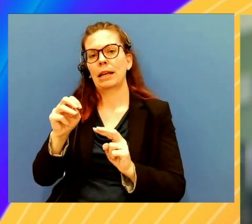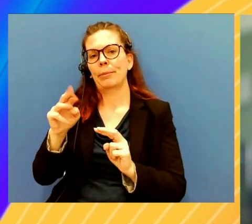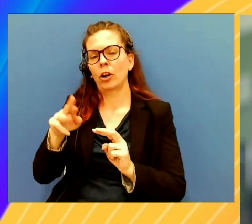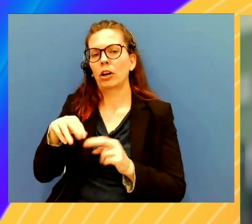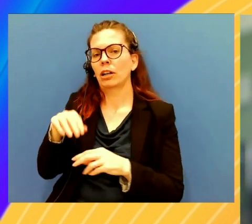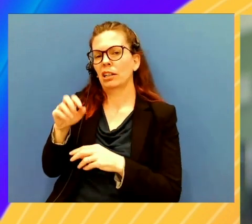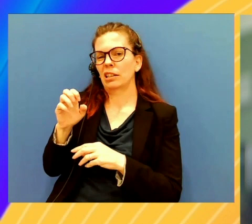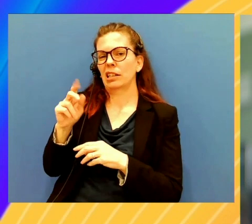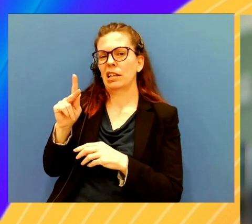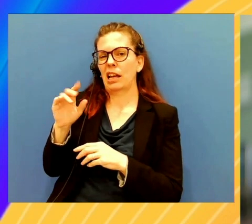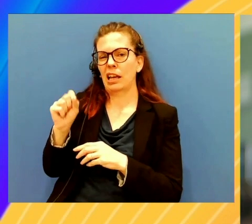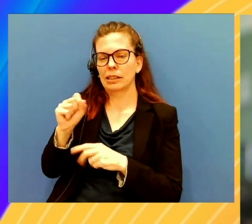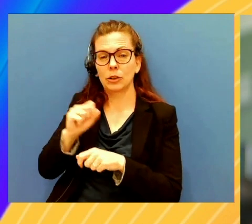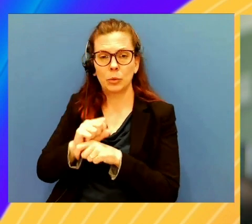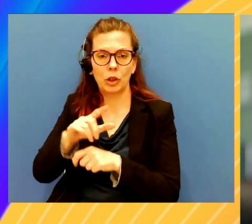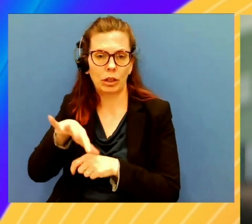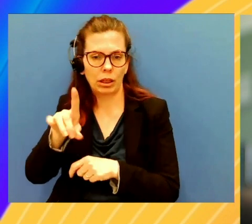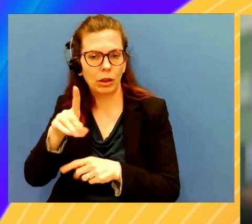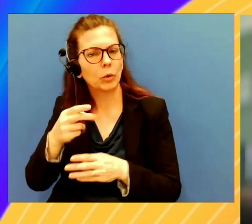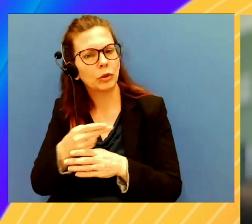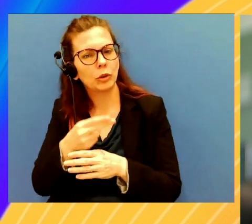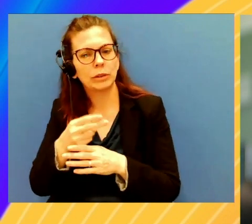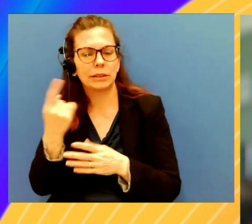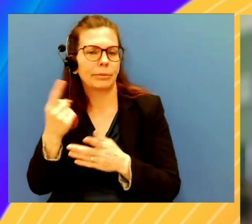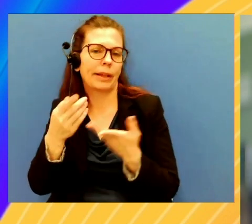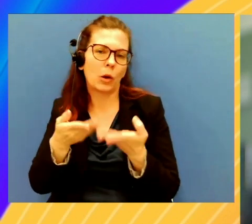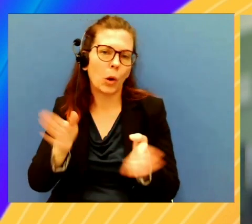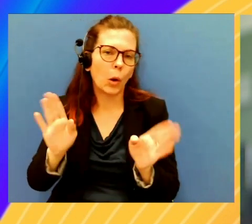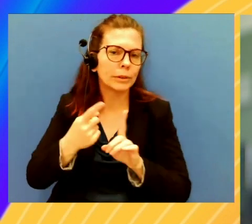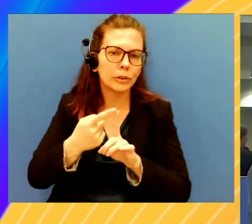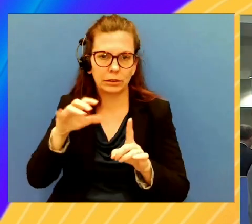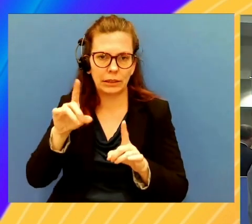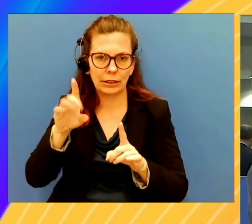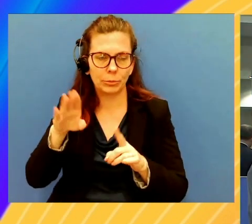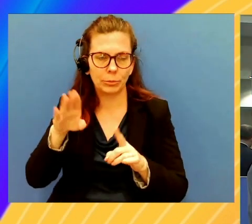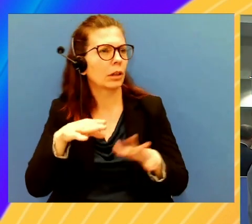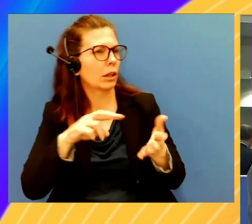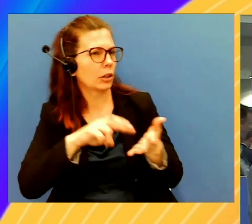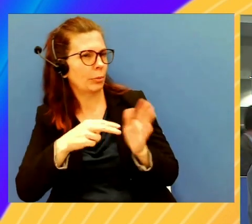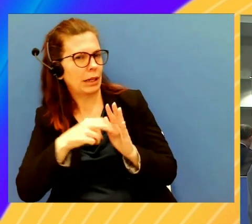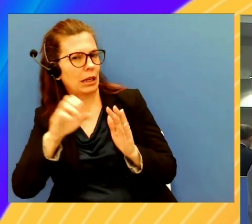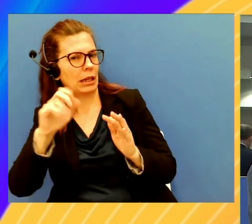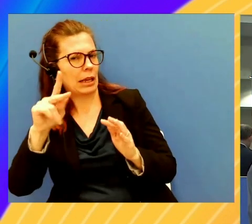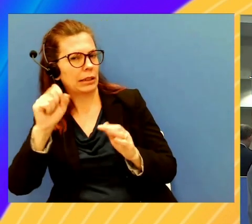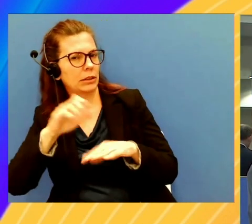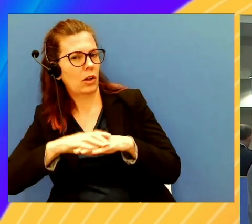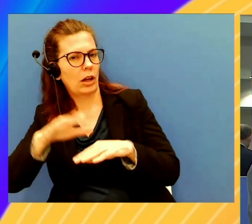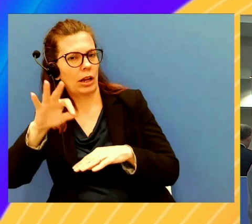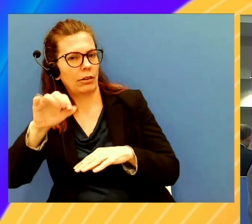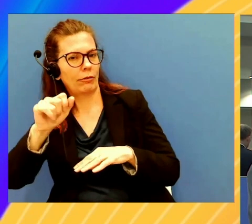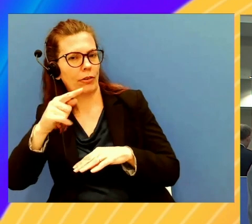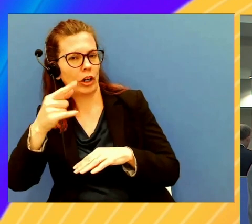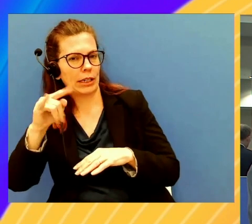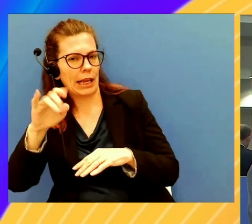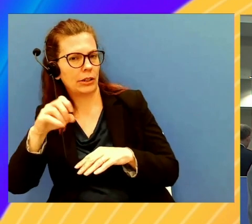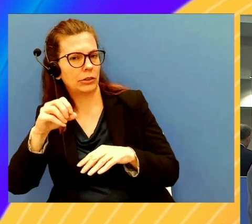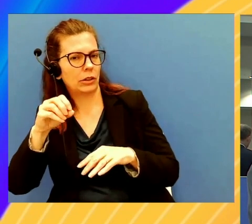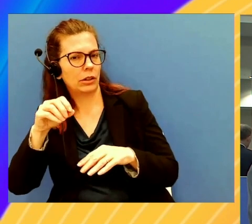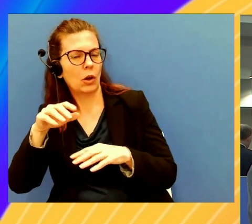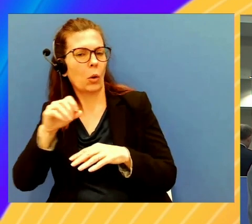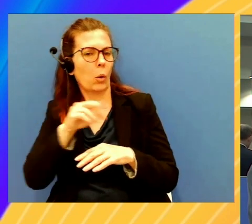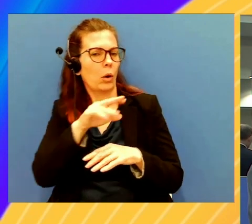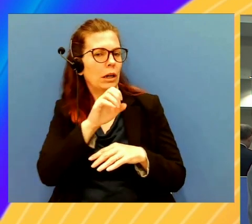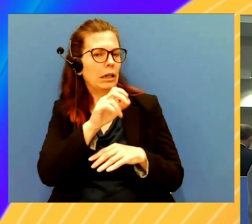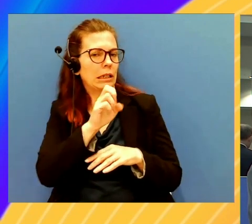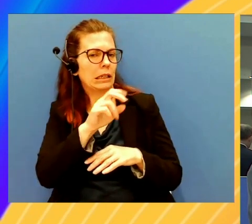workloads using something like open source software like Prometheus. Now, are we talking about on Fargate or EKS on EC2? EKS on